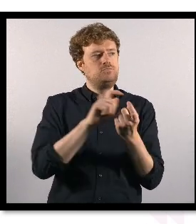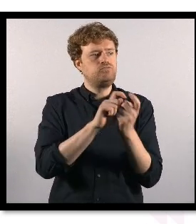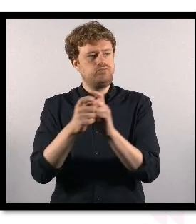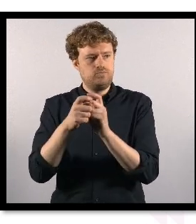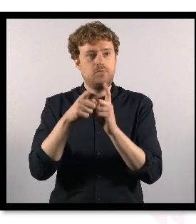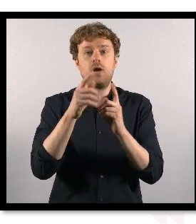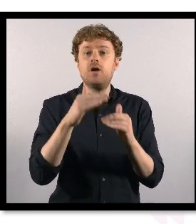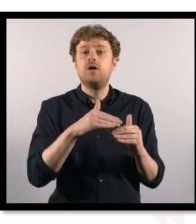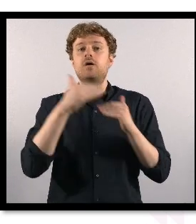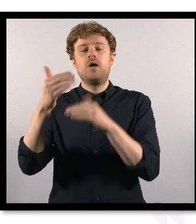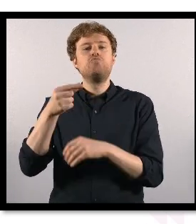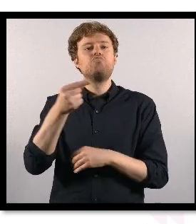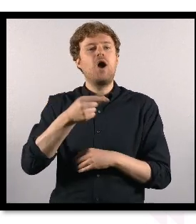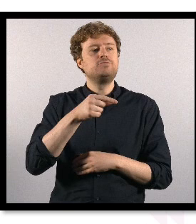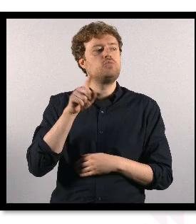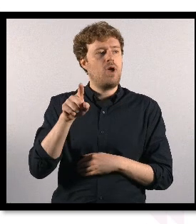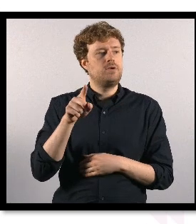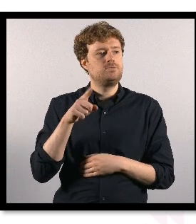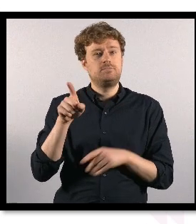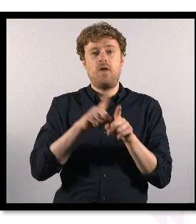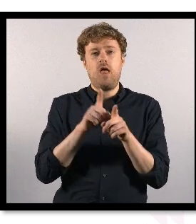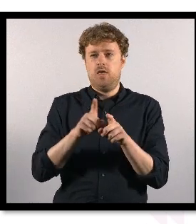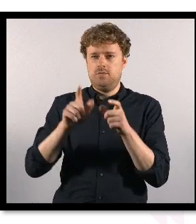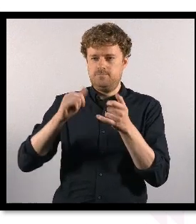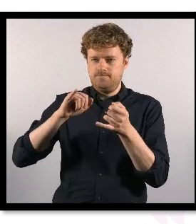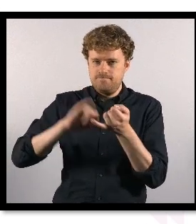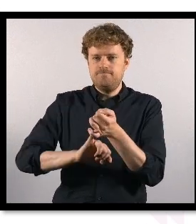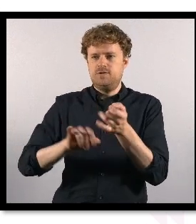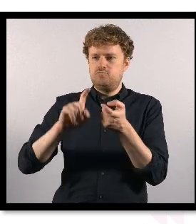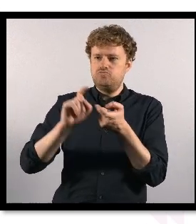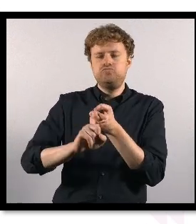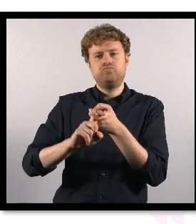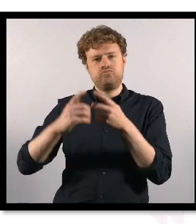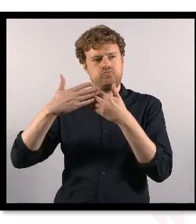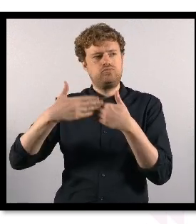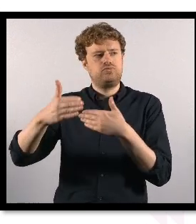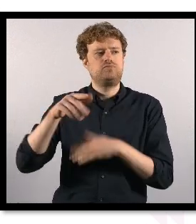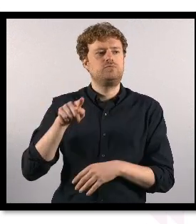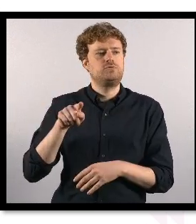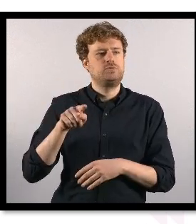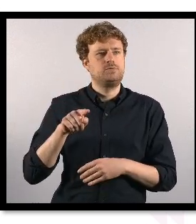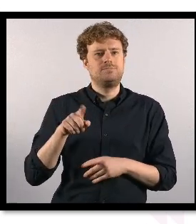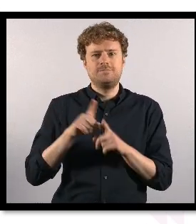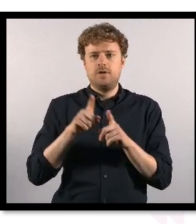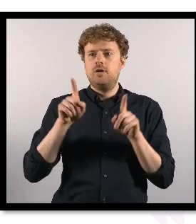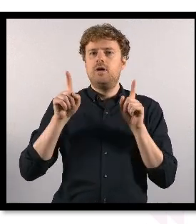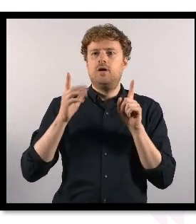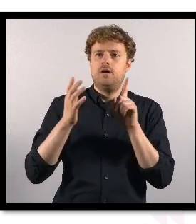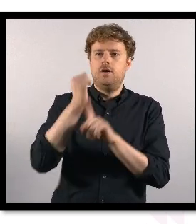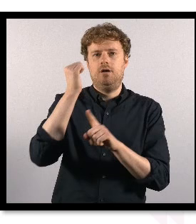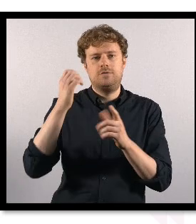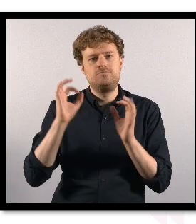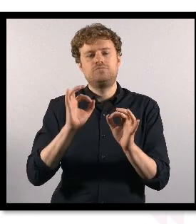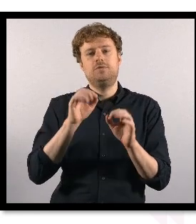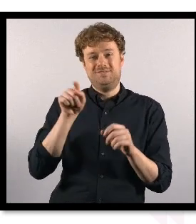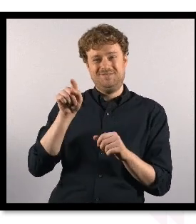have 134 projects which are in sandbox, 36 are incubated, and 31 are graduated. And I would also like